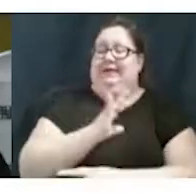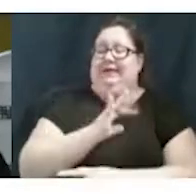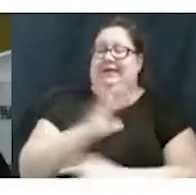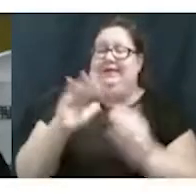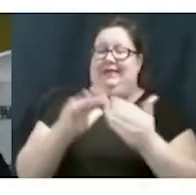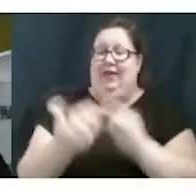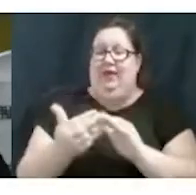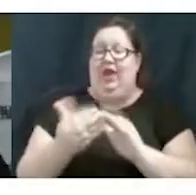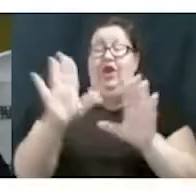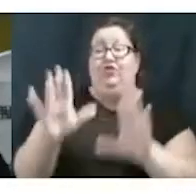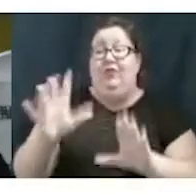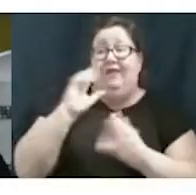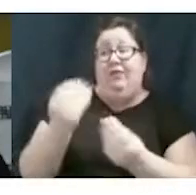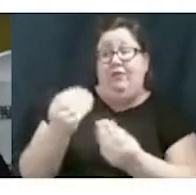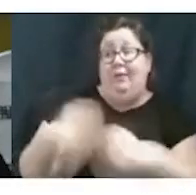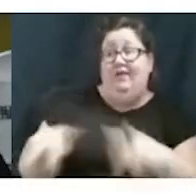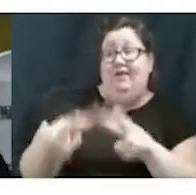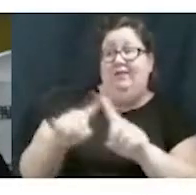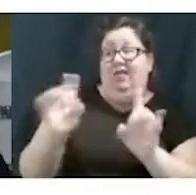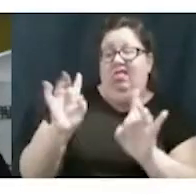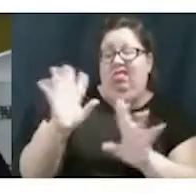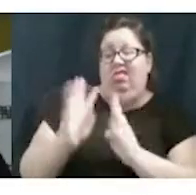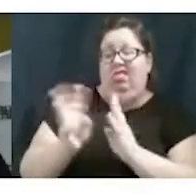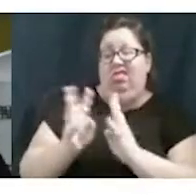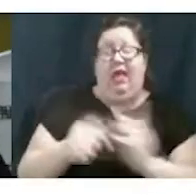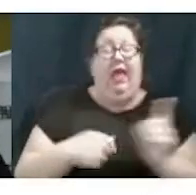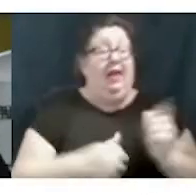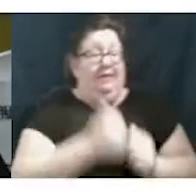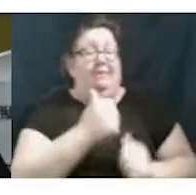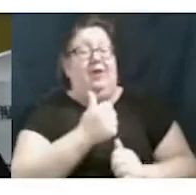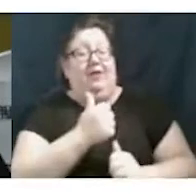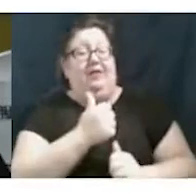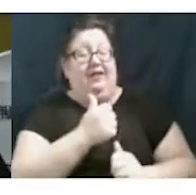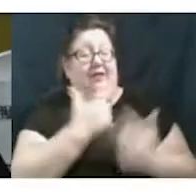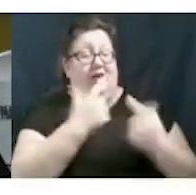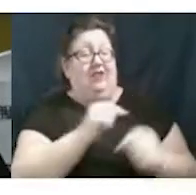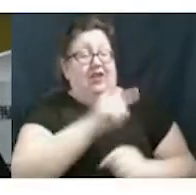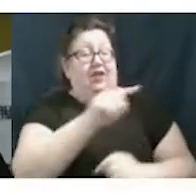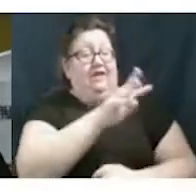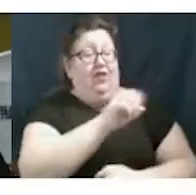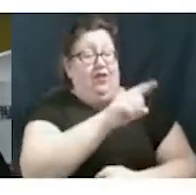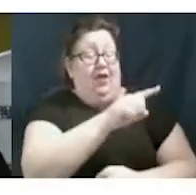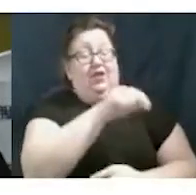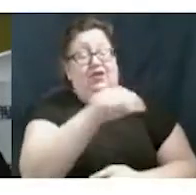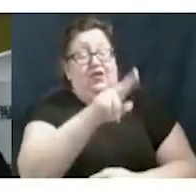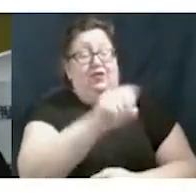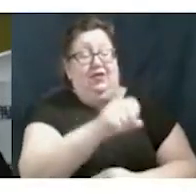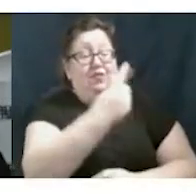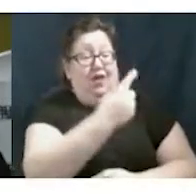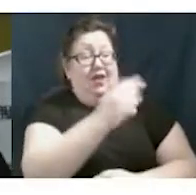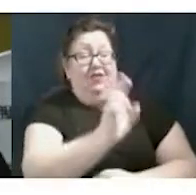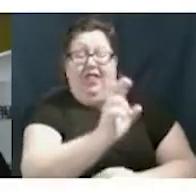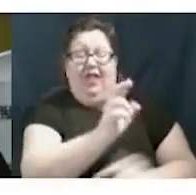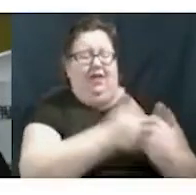but lousy for the traffic. Yeah. Most of them I try to go up 401 US 1 to Raleigh if anything. I don't stay up for 95 and 40.